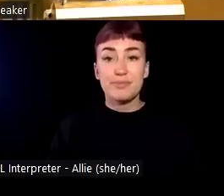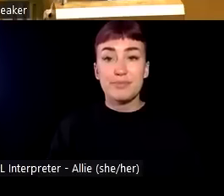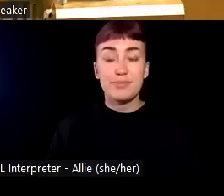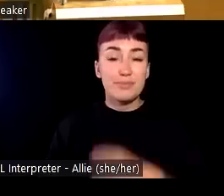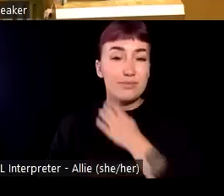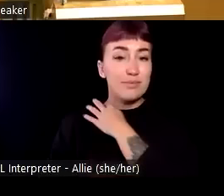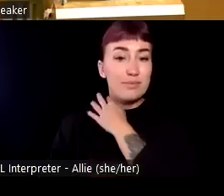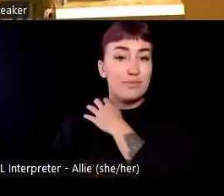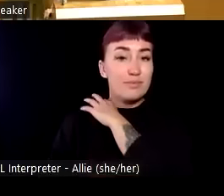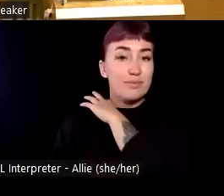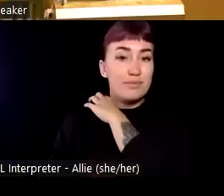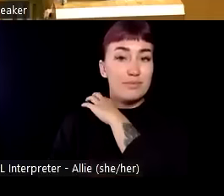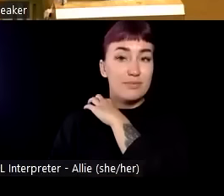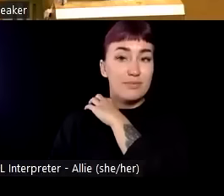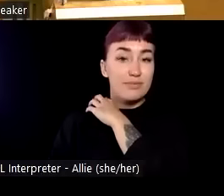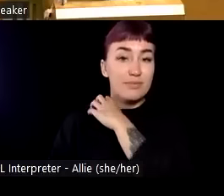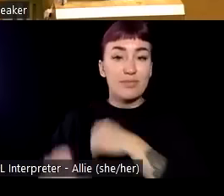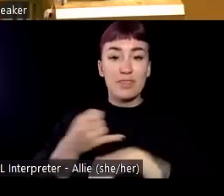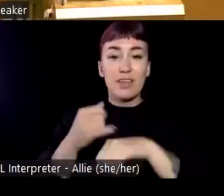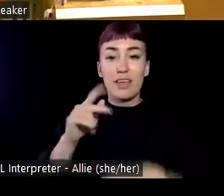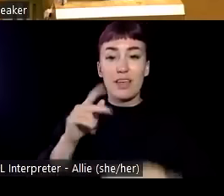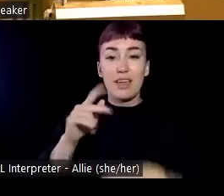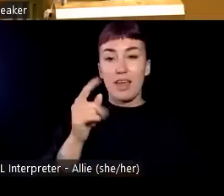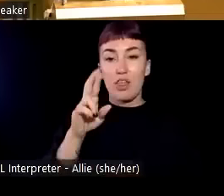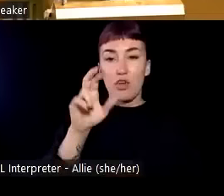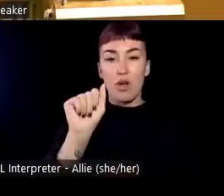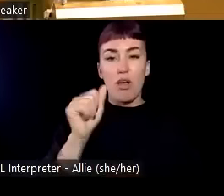on the island of Kythera in front of one of the caves.